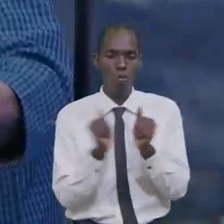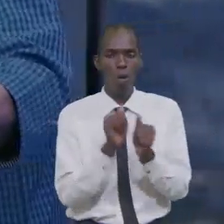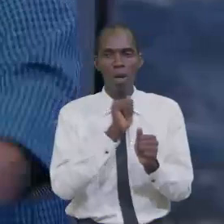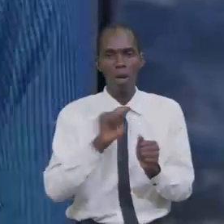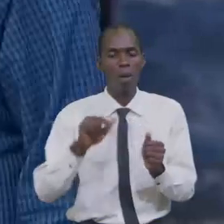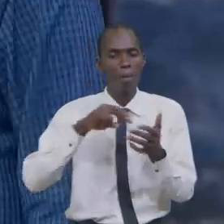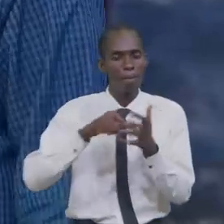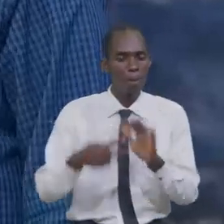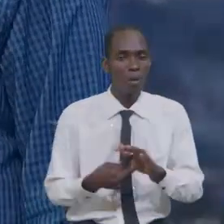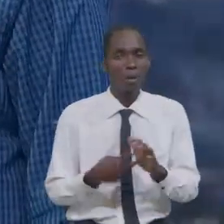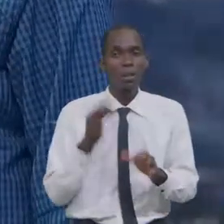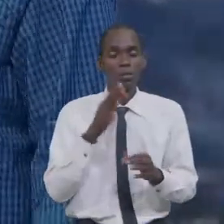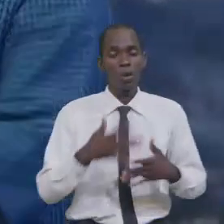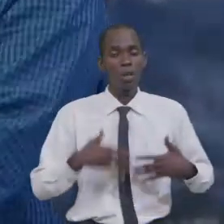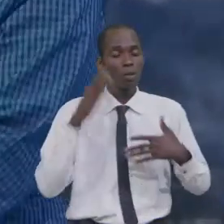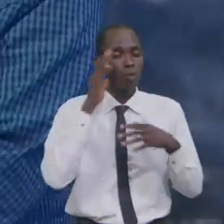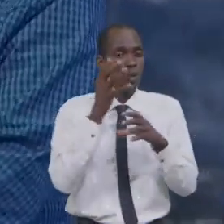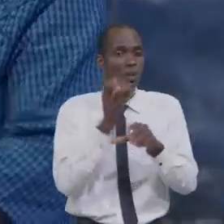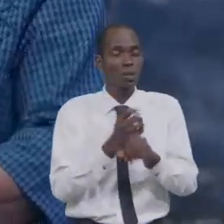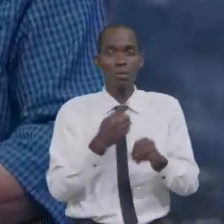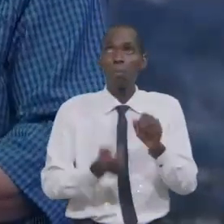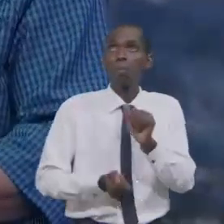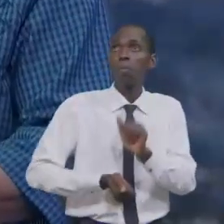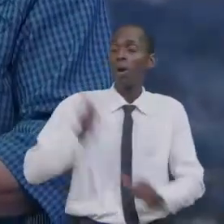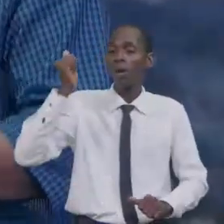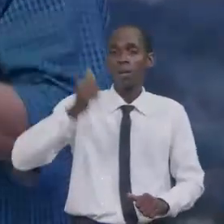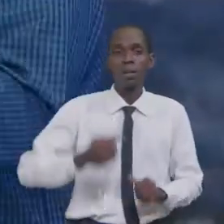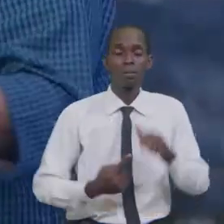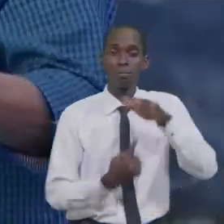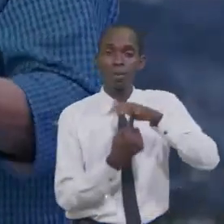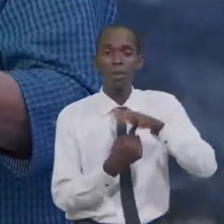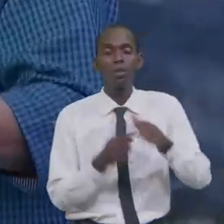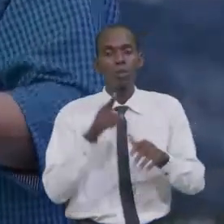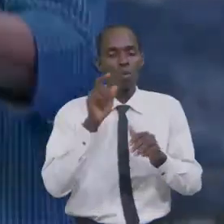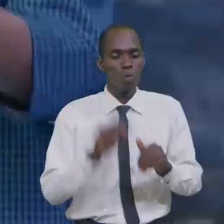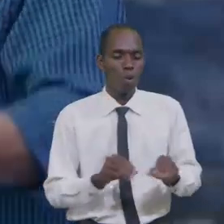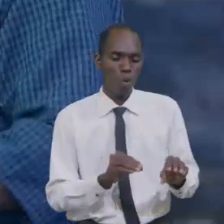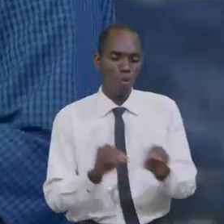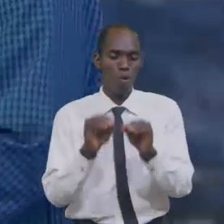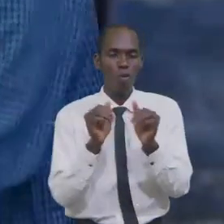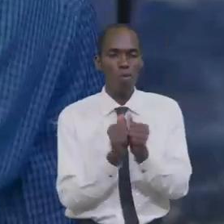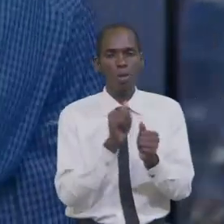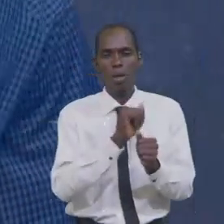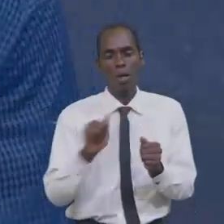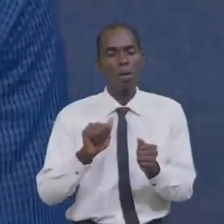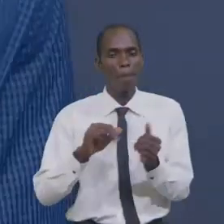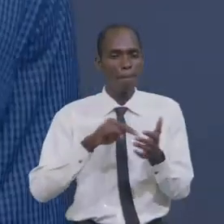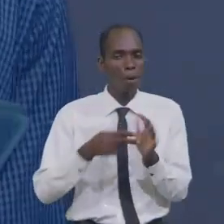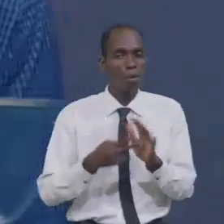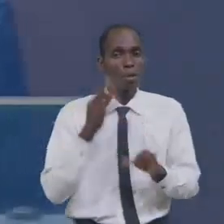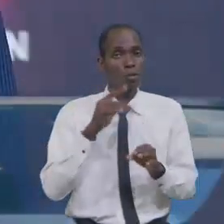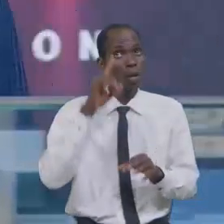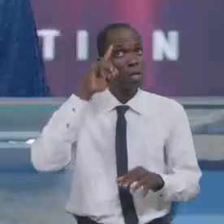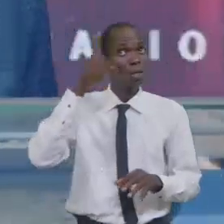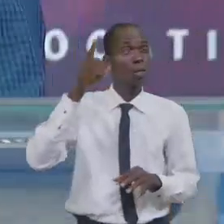to achieve the highest, you must drive for a purpose. If your talents are going to be made use of in the